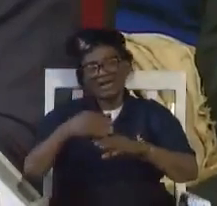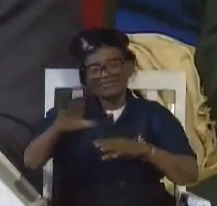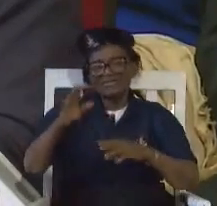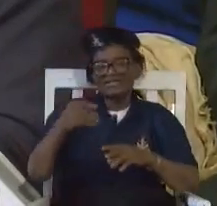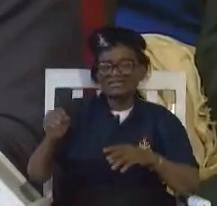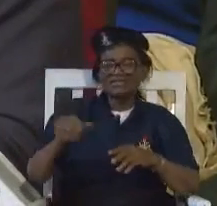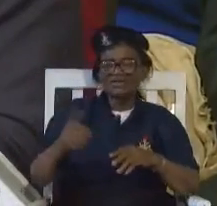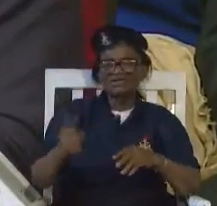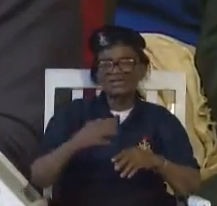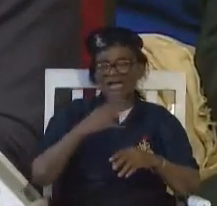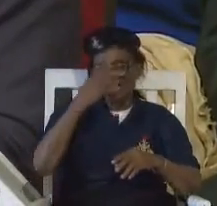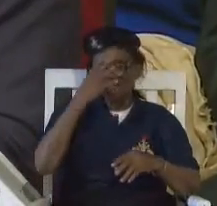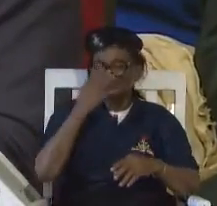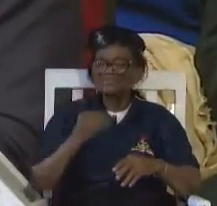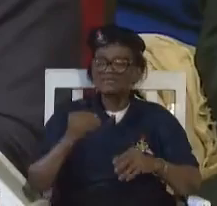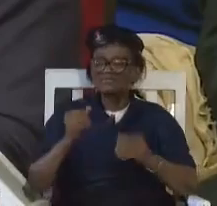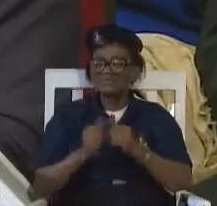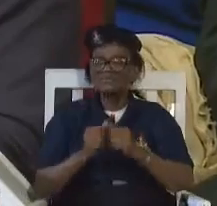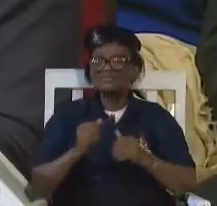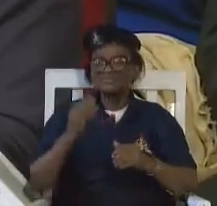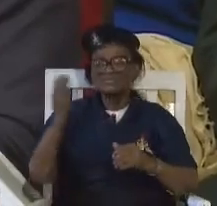and slept with their fathers.